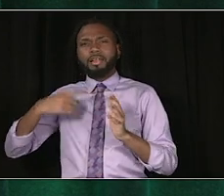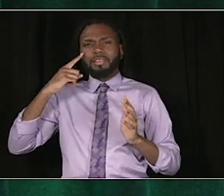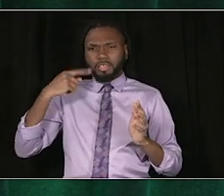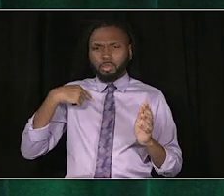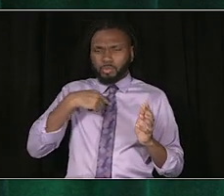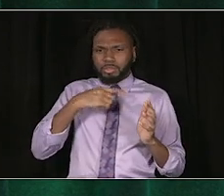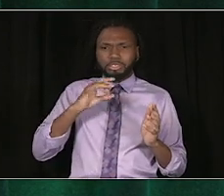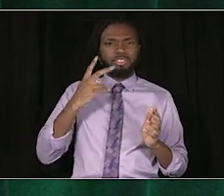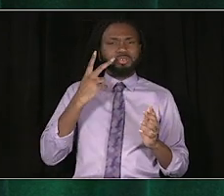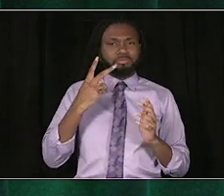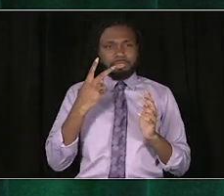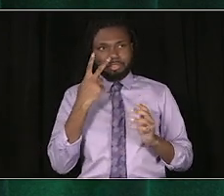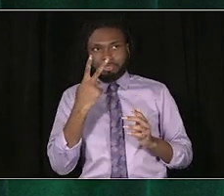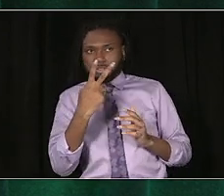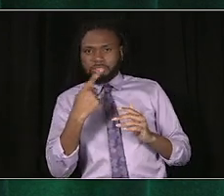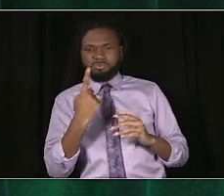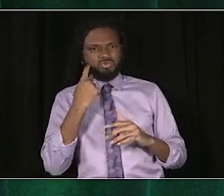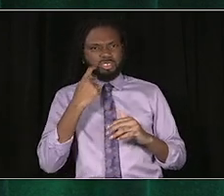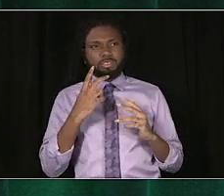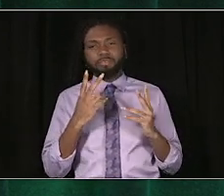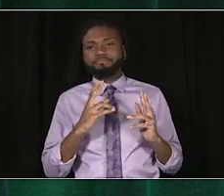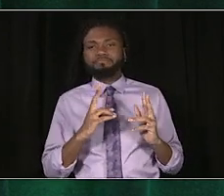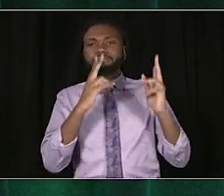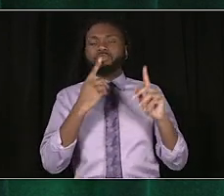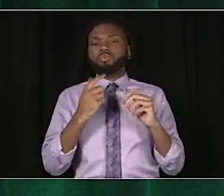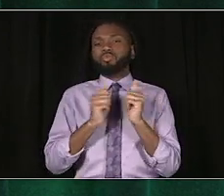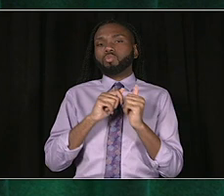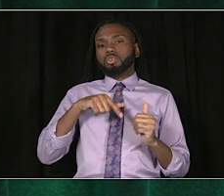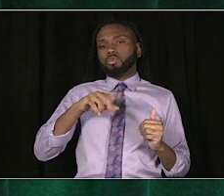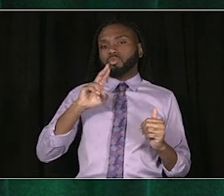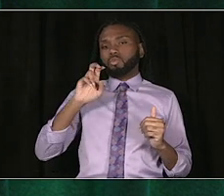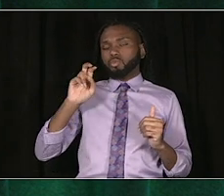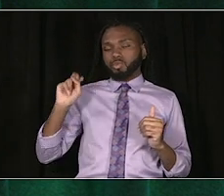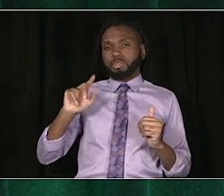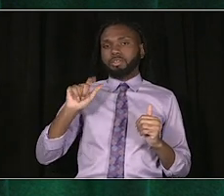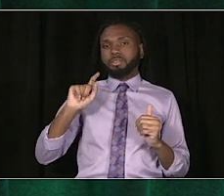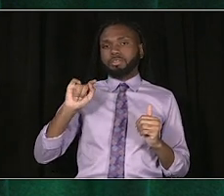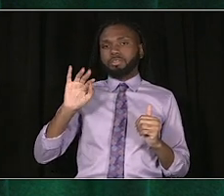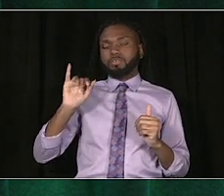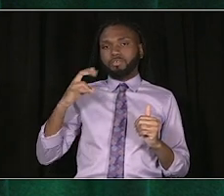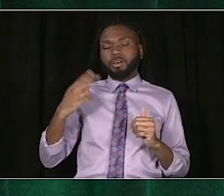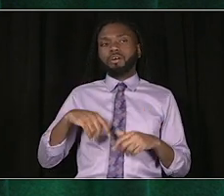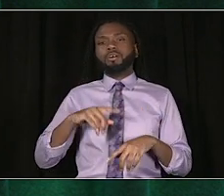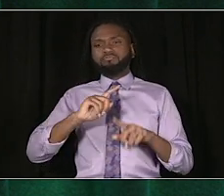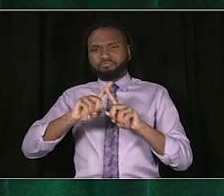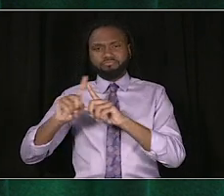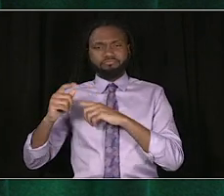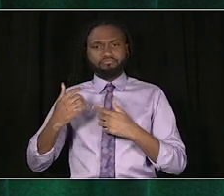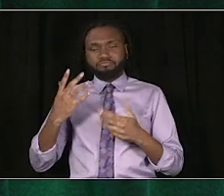something from the Queen Collective, which is a partnership we did with Queen Latifah and Flavor Unit Entertainment and Tribeca Films. And